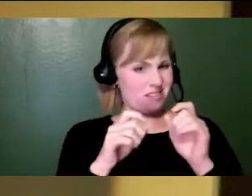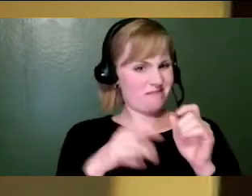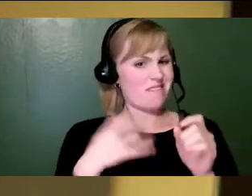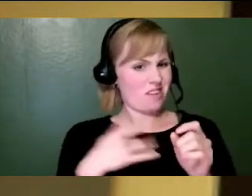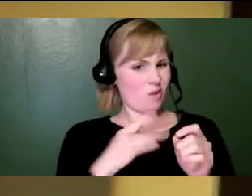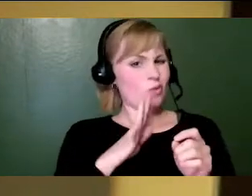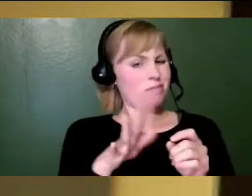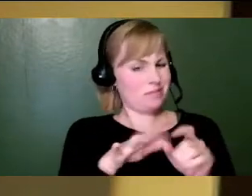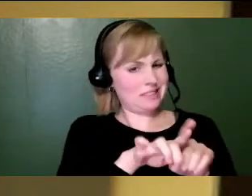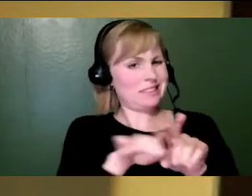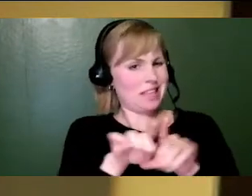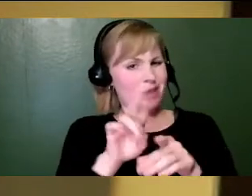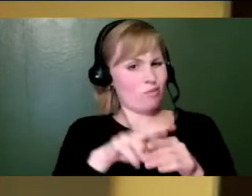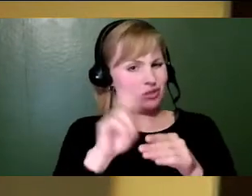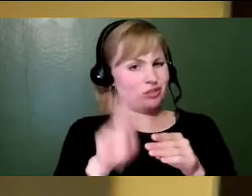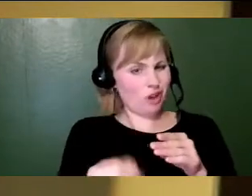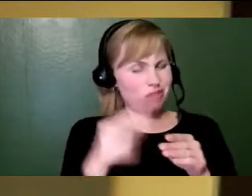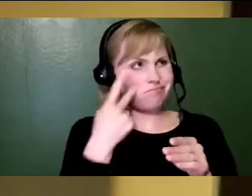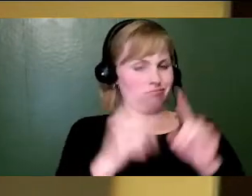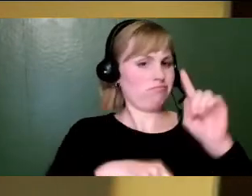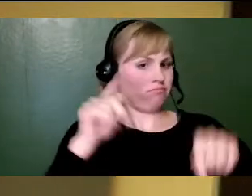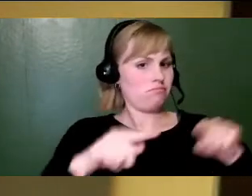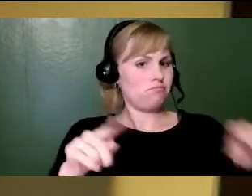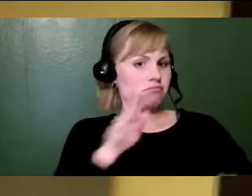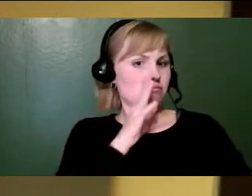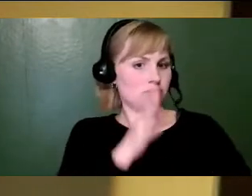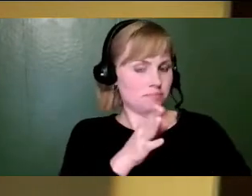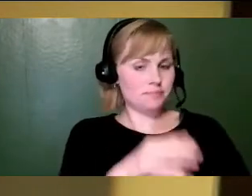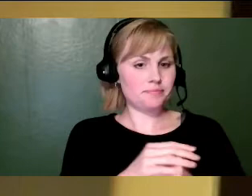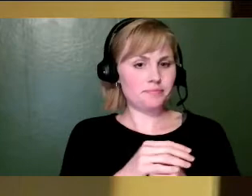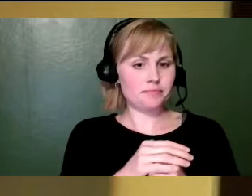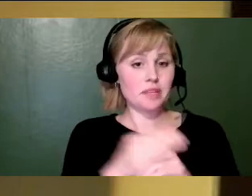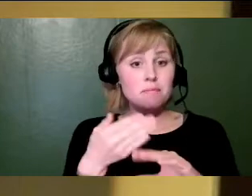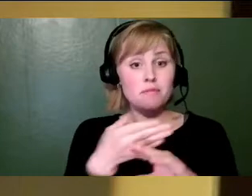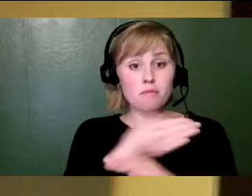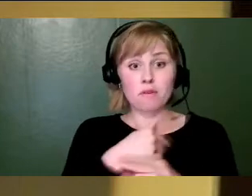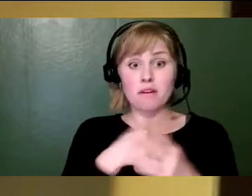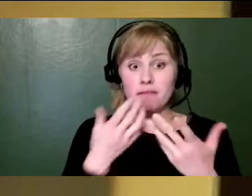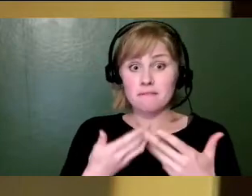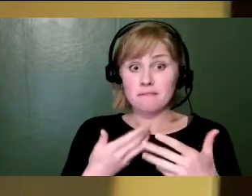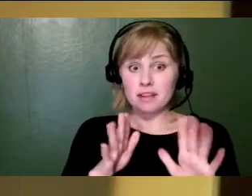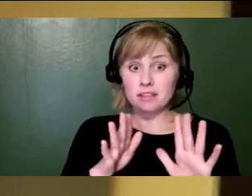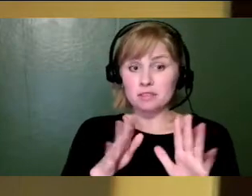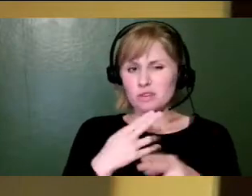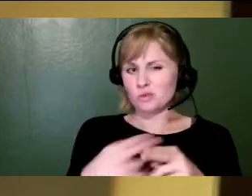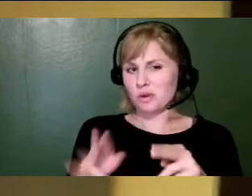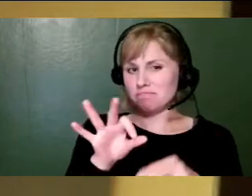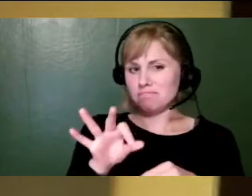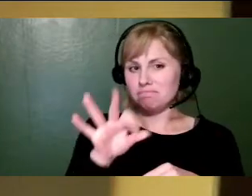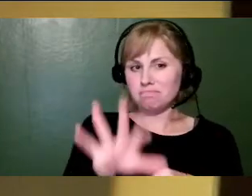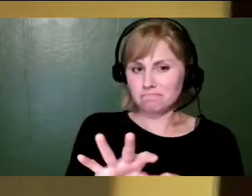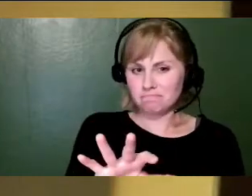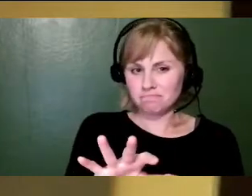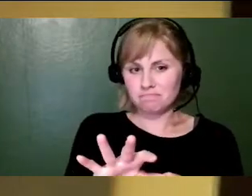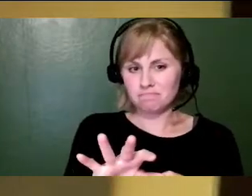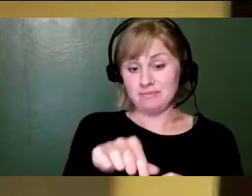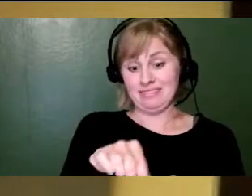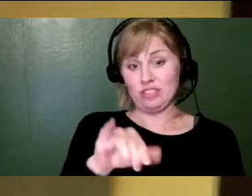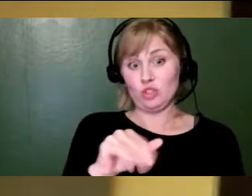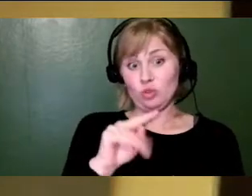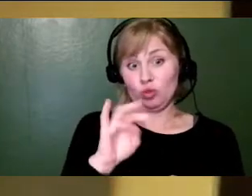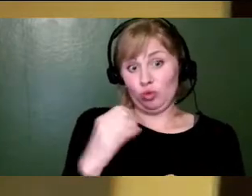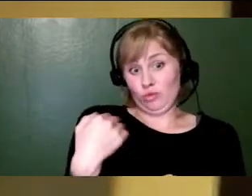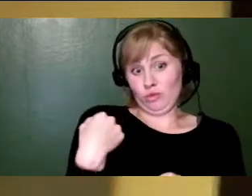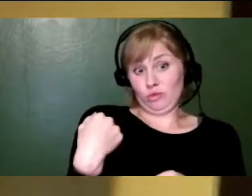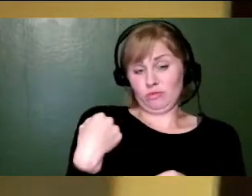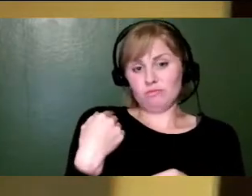Before I sign off, I also wanted to take this opportunity to make a short plug. In June, Queen's launched a new journal, the Canadian Journal